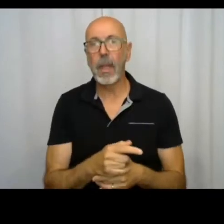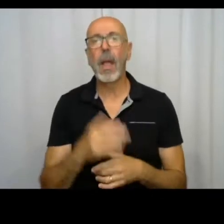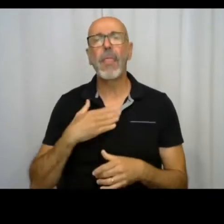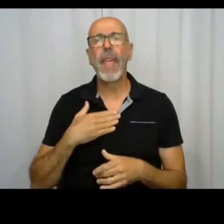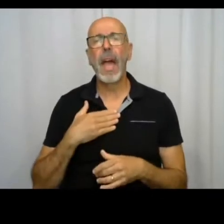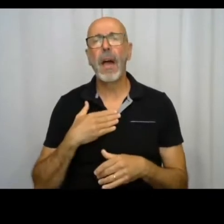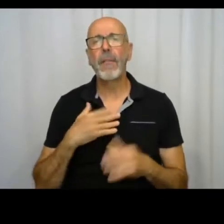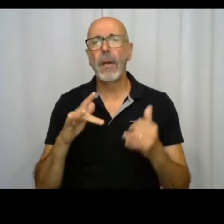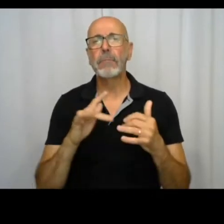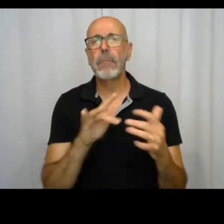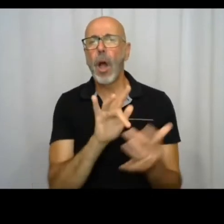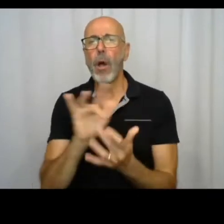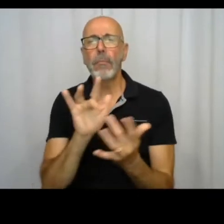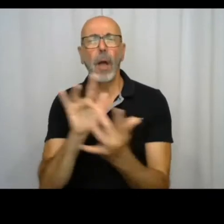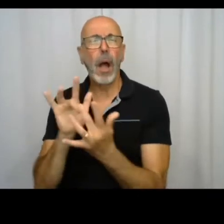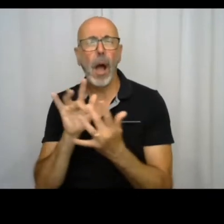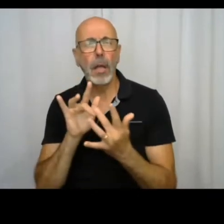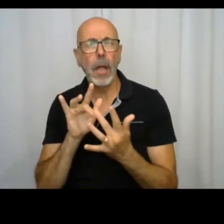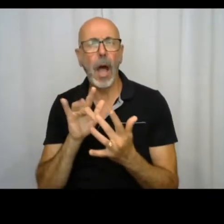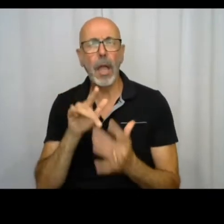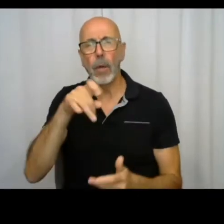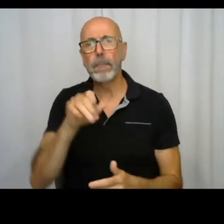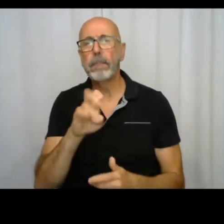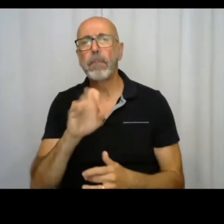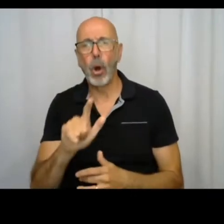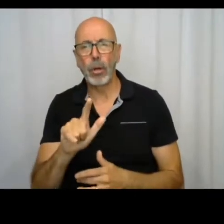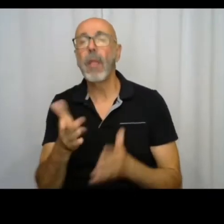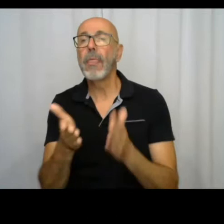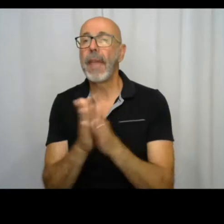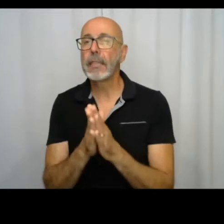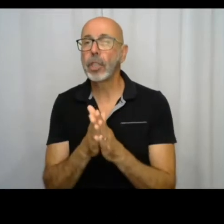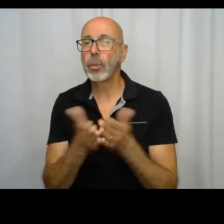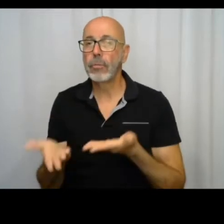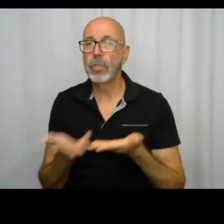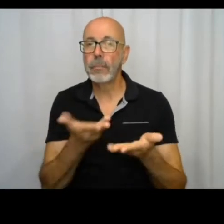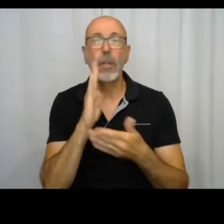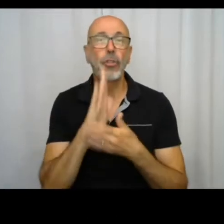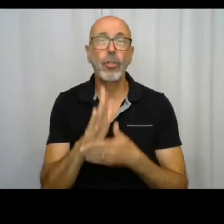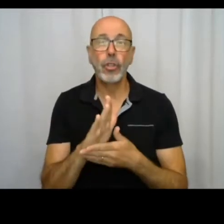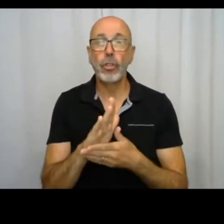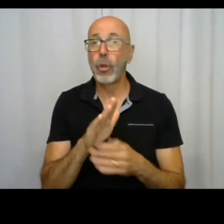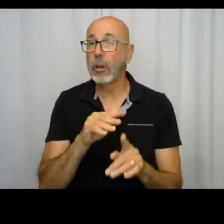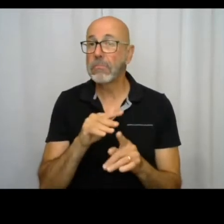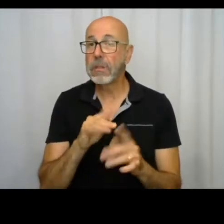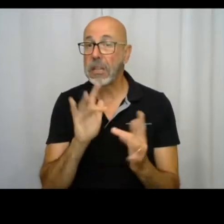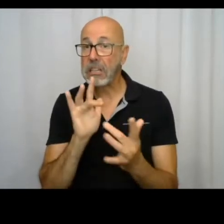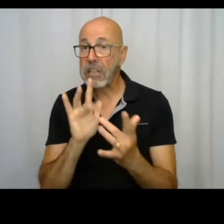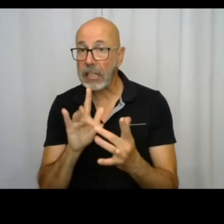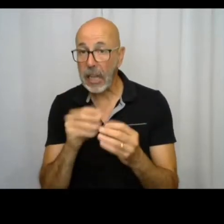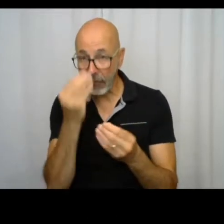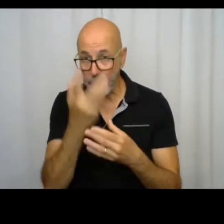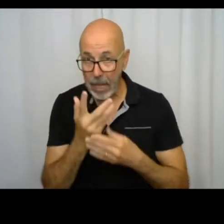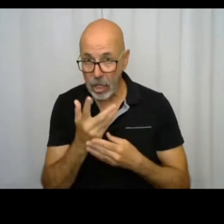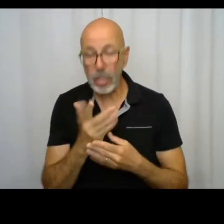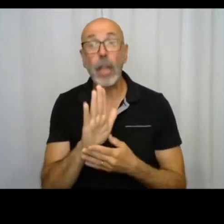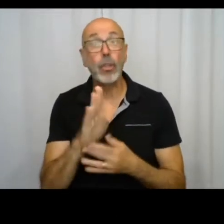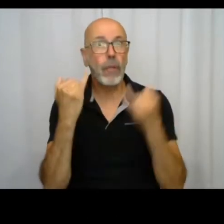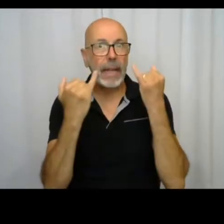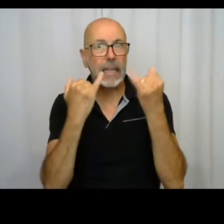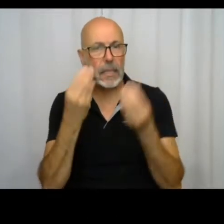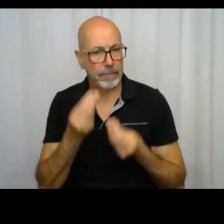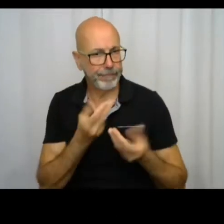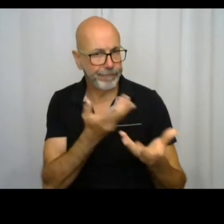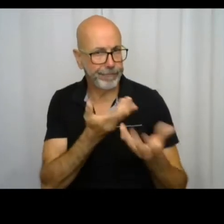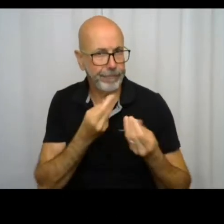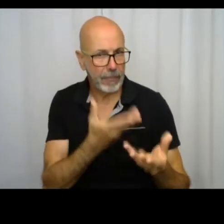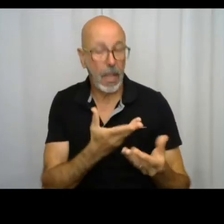portal where they're actually, asking you to submit your contact information and to actually provide, direct feedback, direct ideas. And this